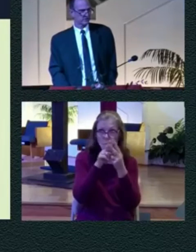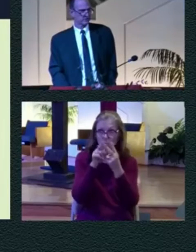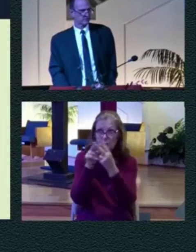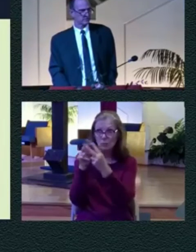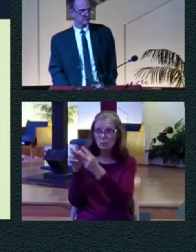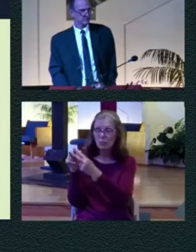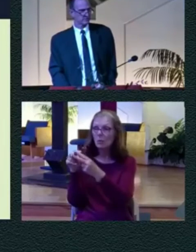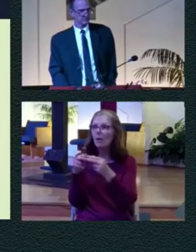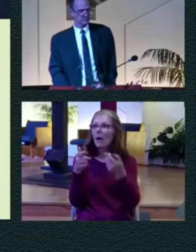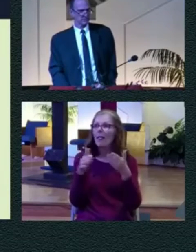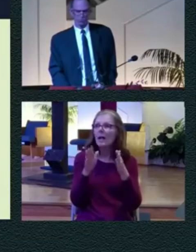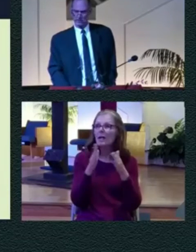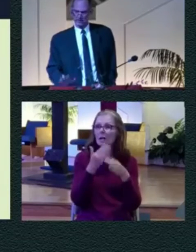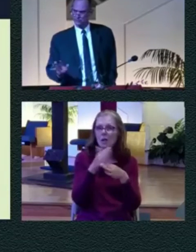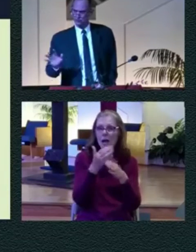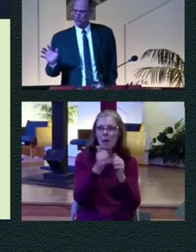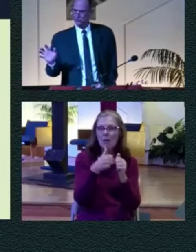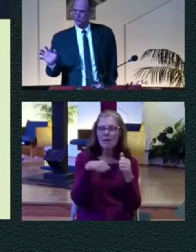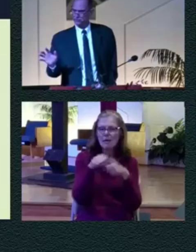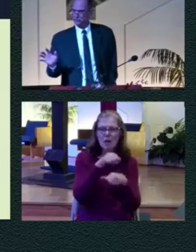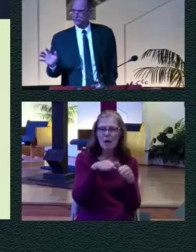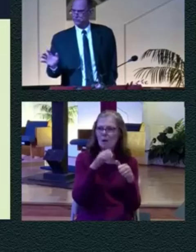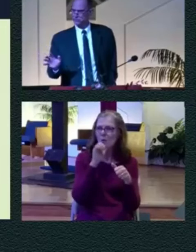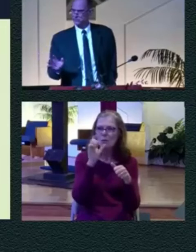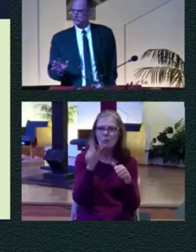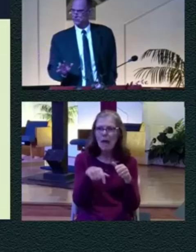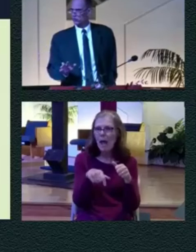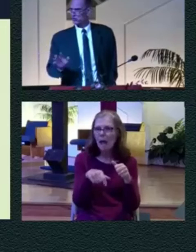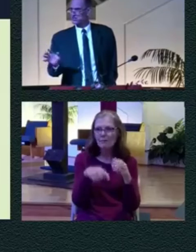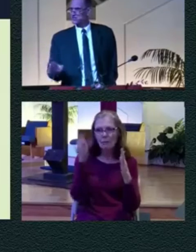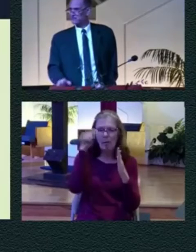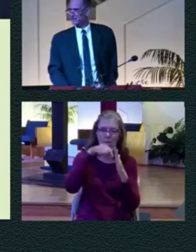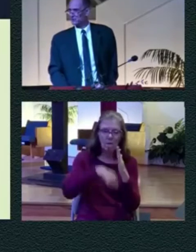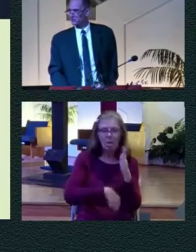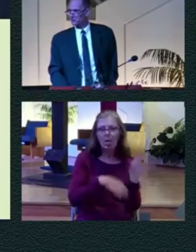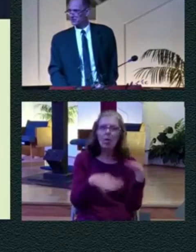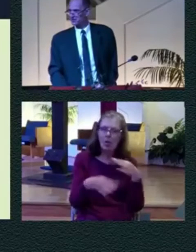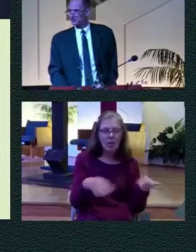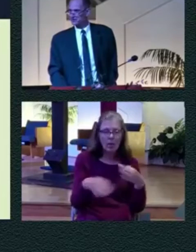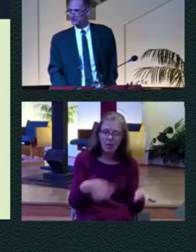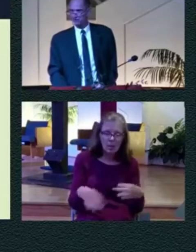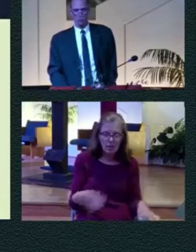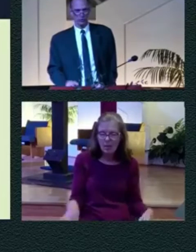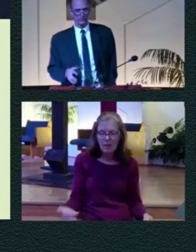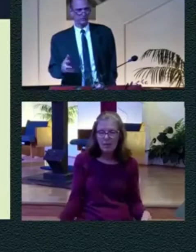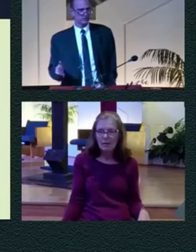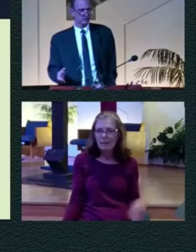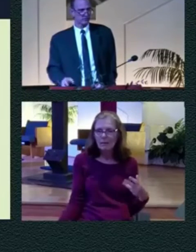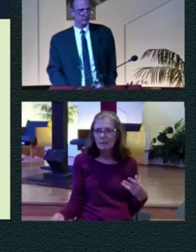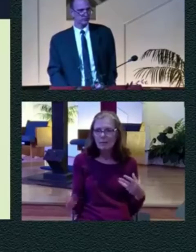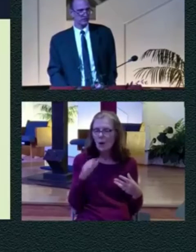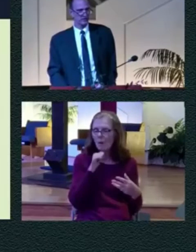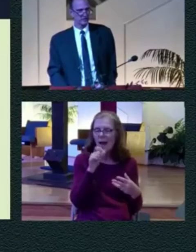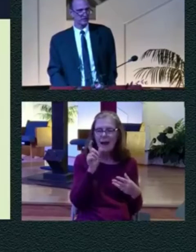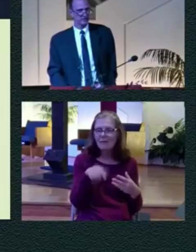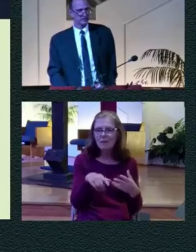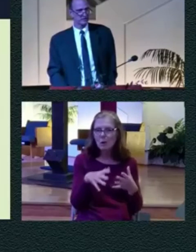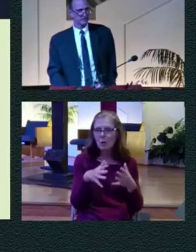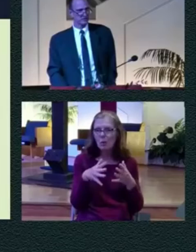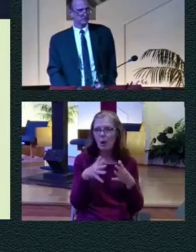other. You don't have to go into gory detail or share more than you're comfortable